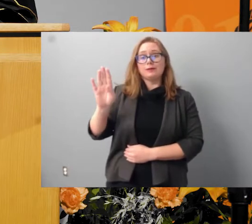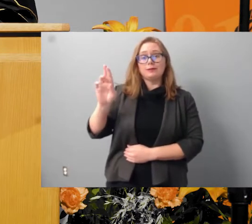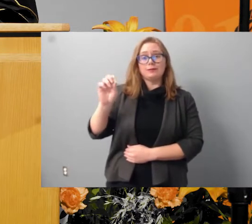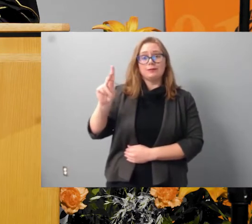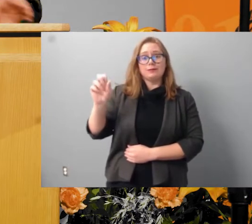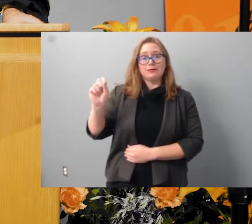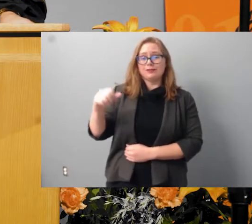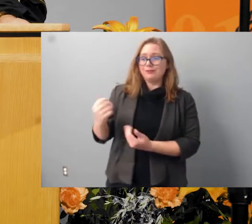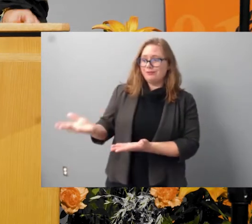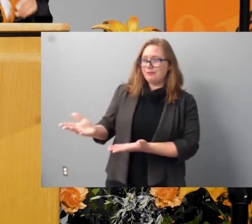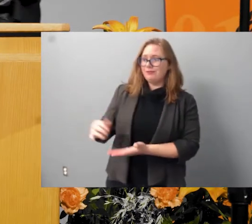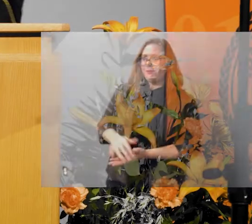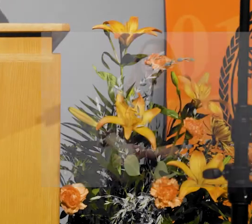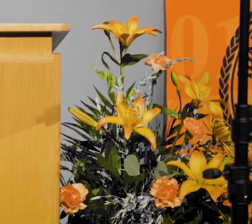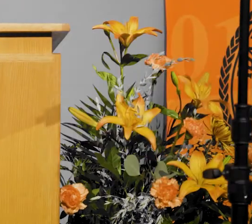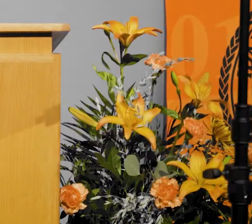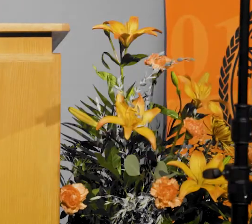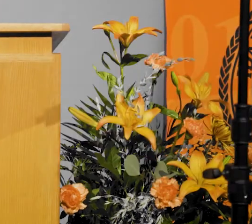Brooks.